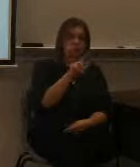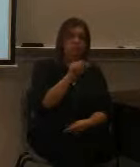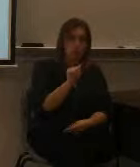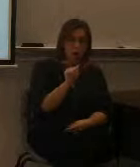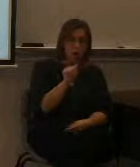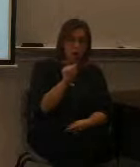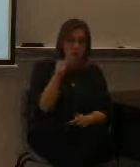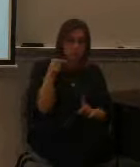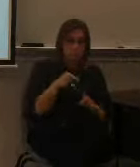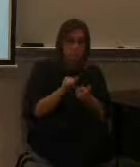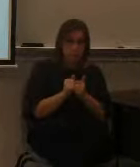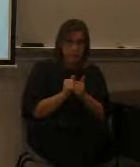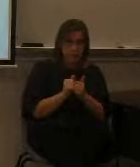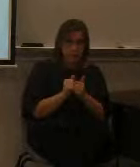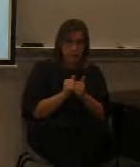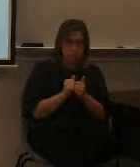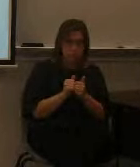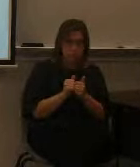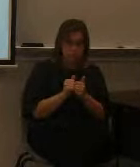intraspecific competition.